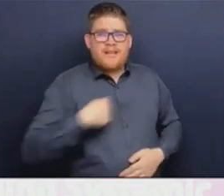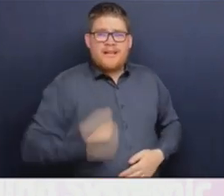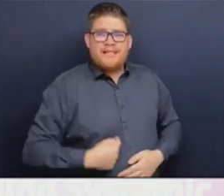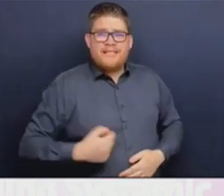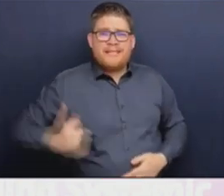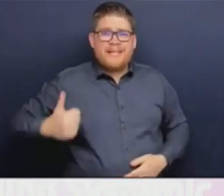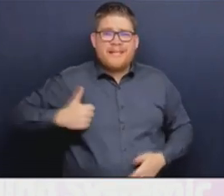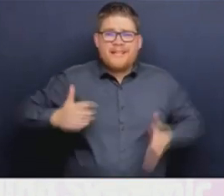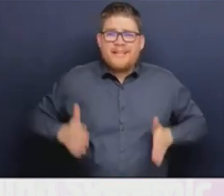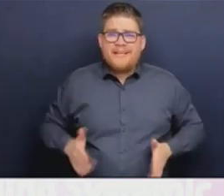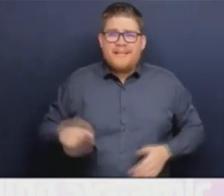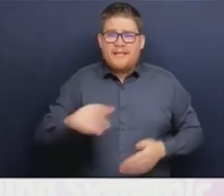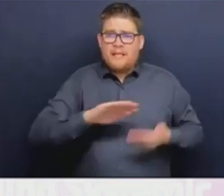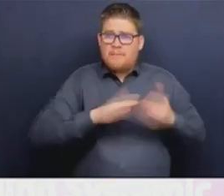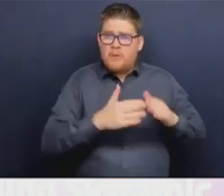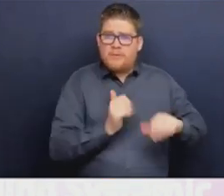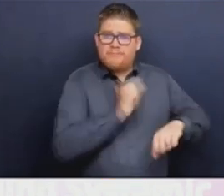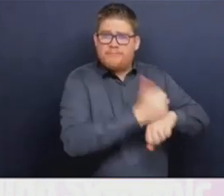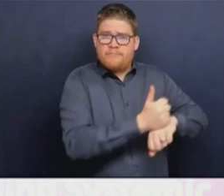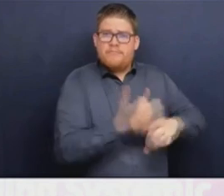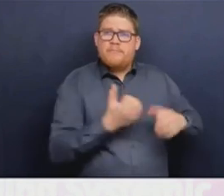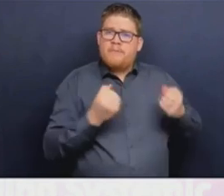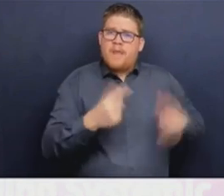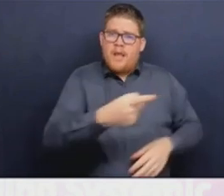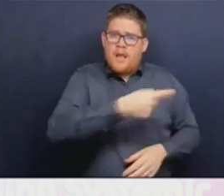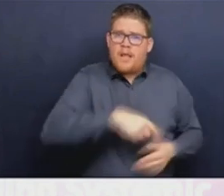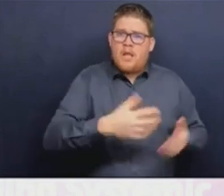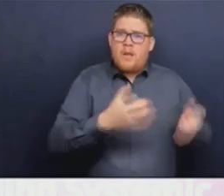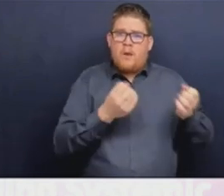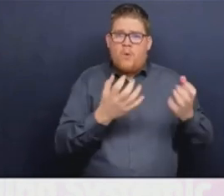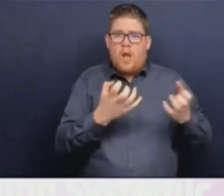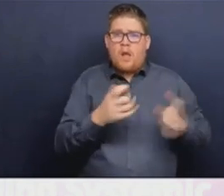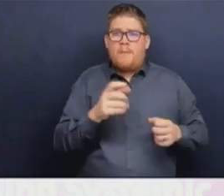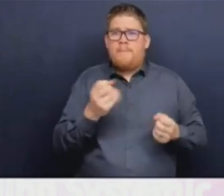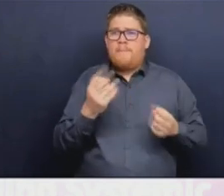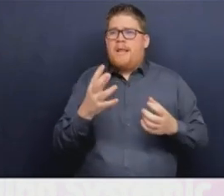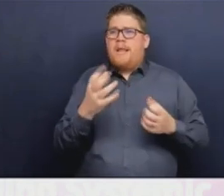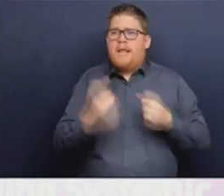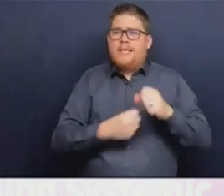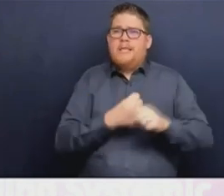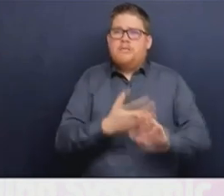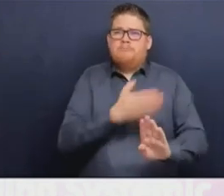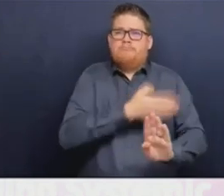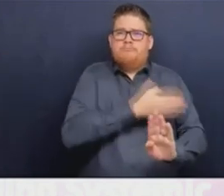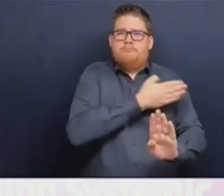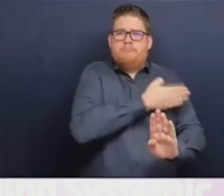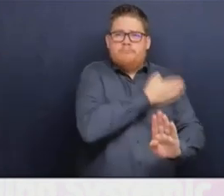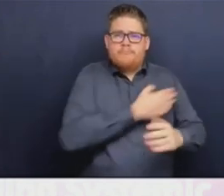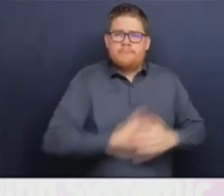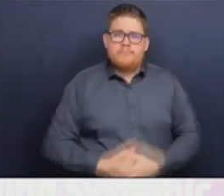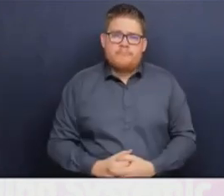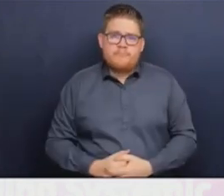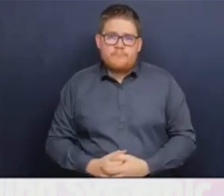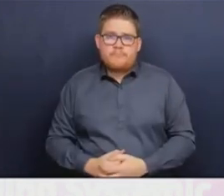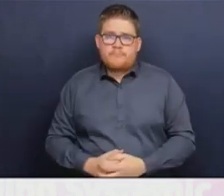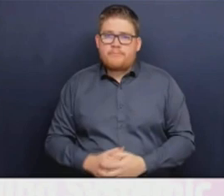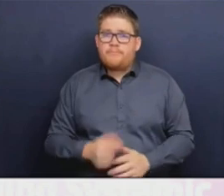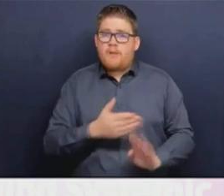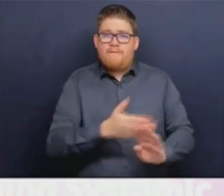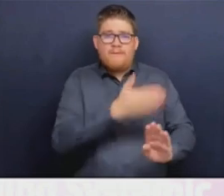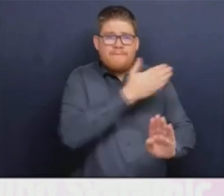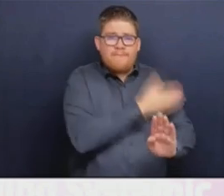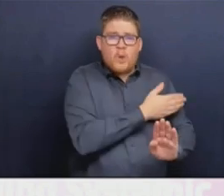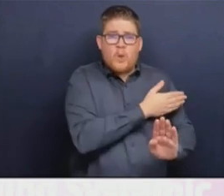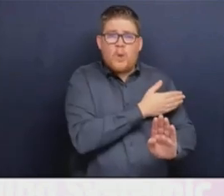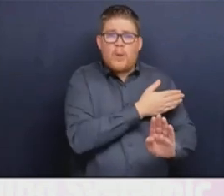Columbia for hundreds of years. The first Chinese settlers go back well before Confederation in British